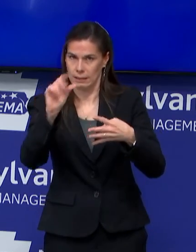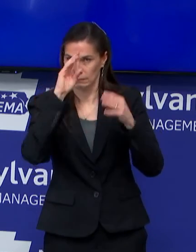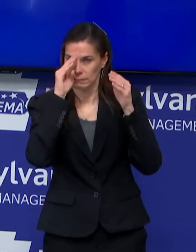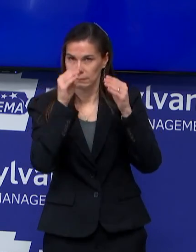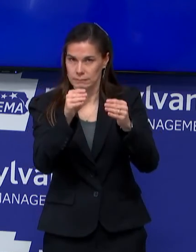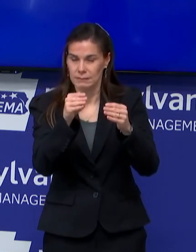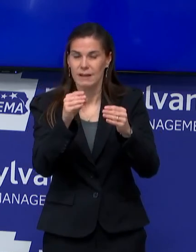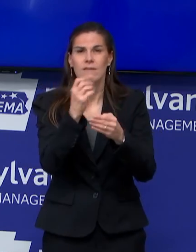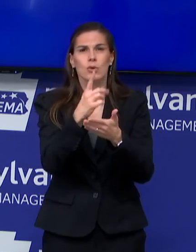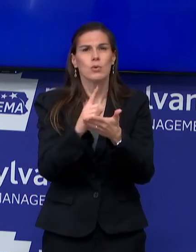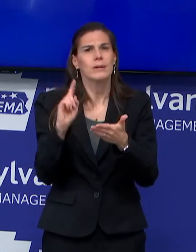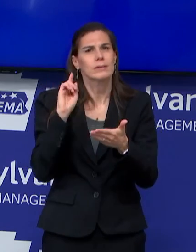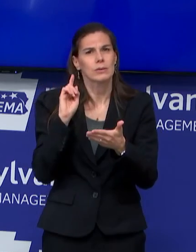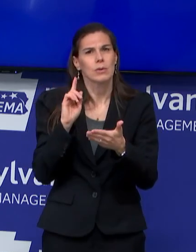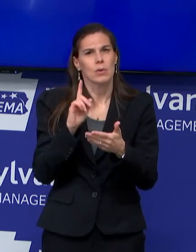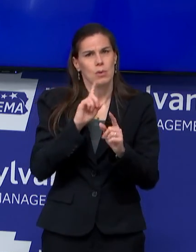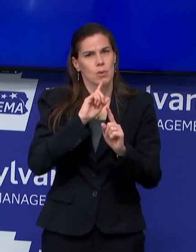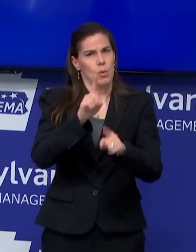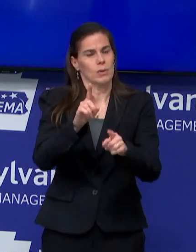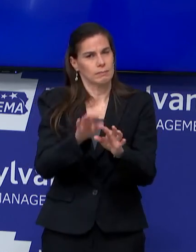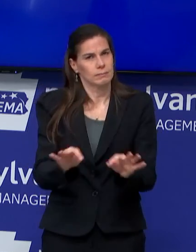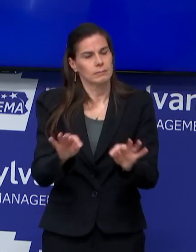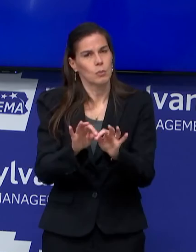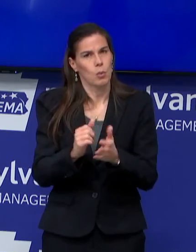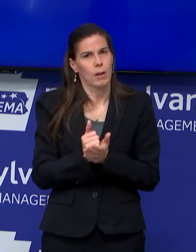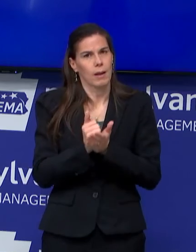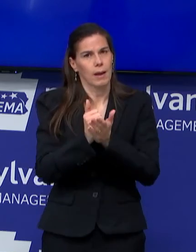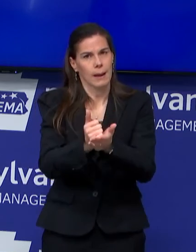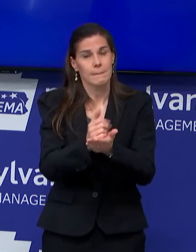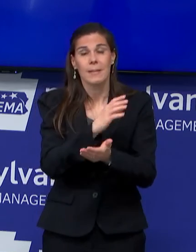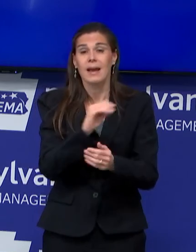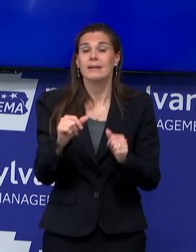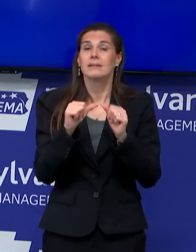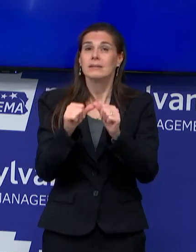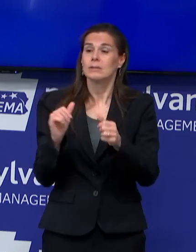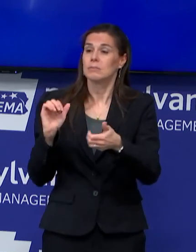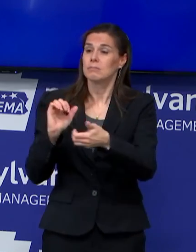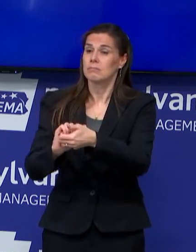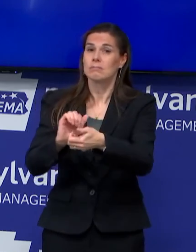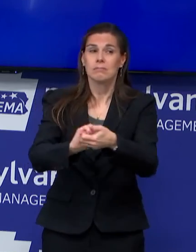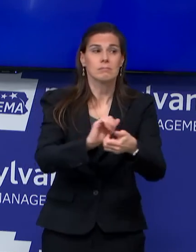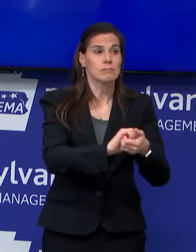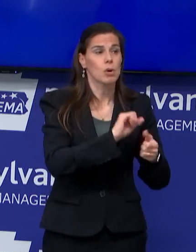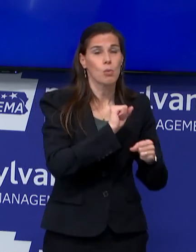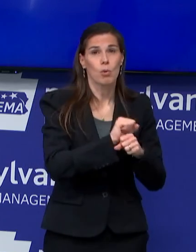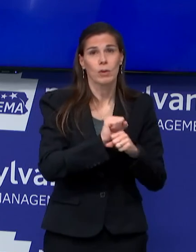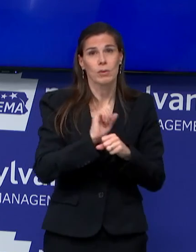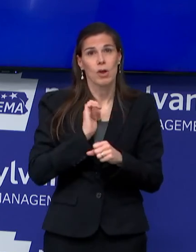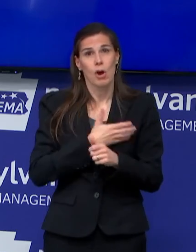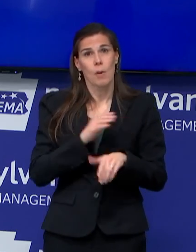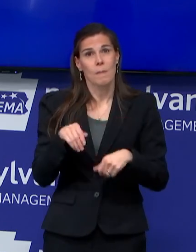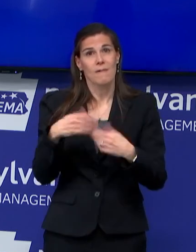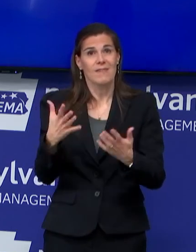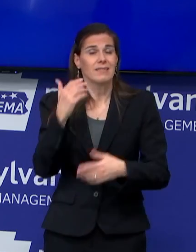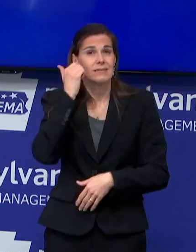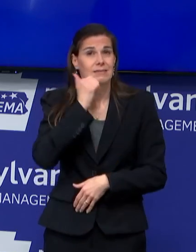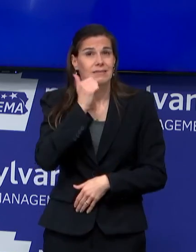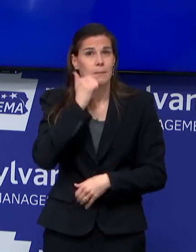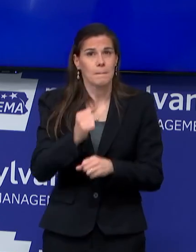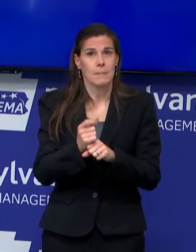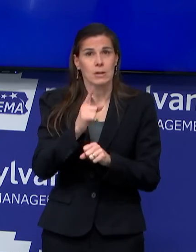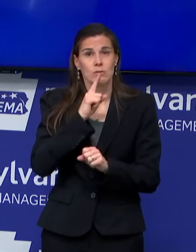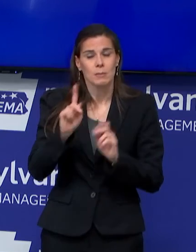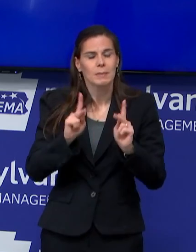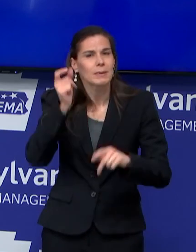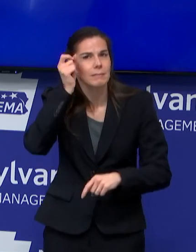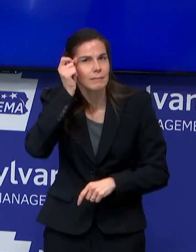from a few weeks ago will help with that as well. And then again, continued partnership and working with our providers every single day to make sure that folks are clear